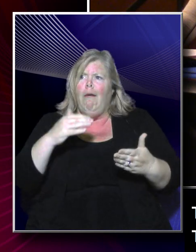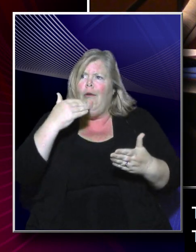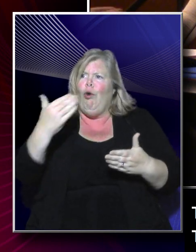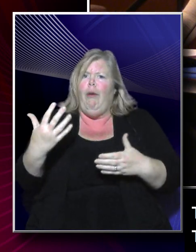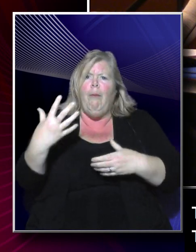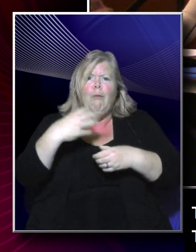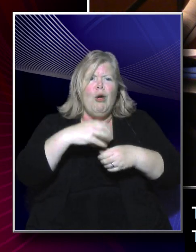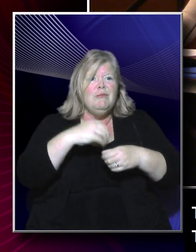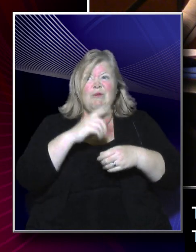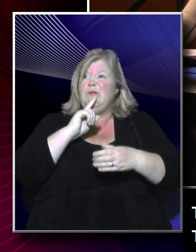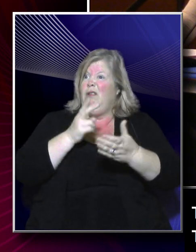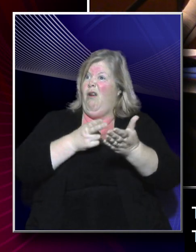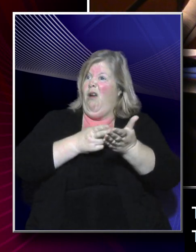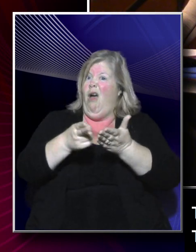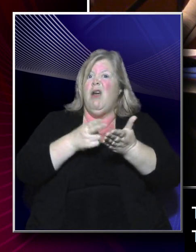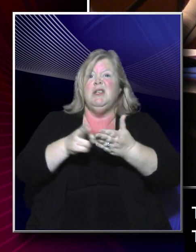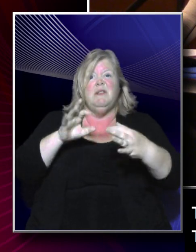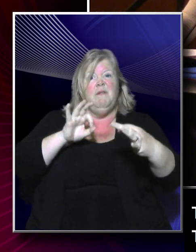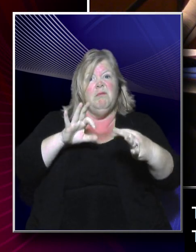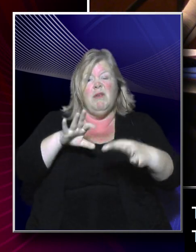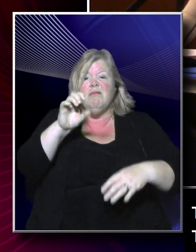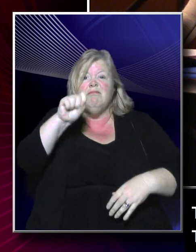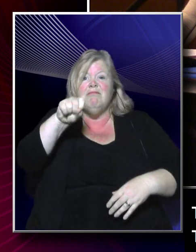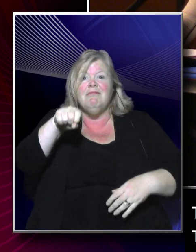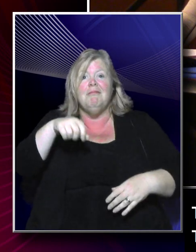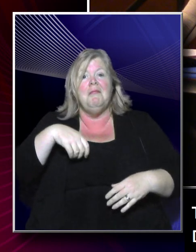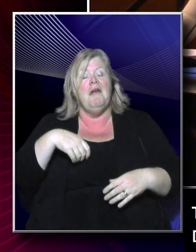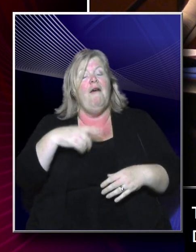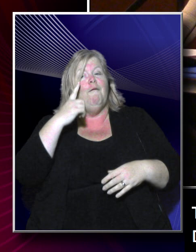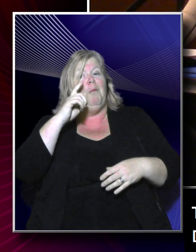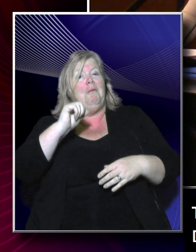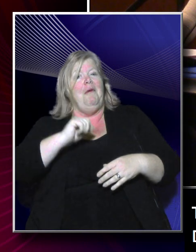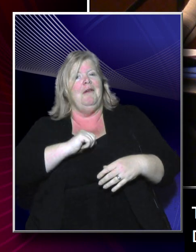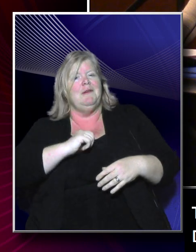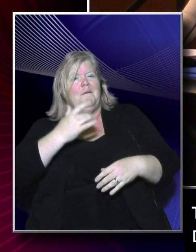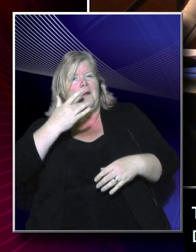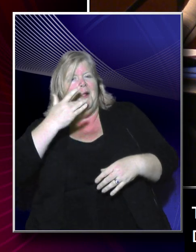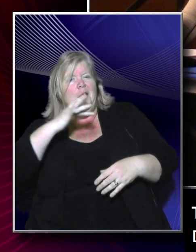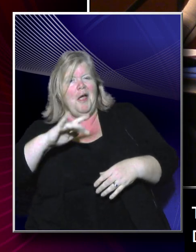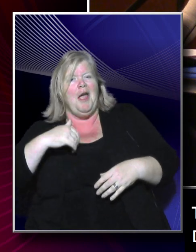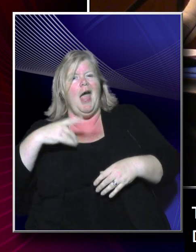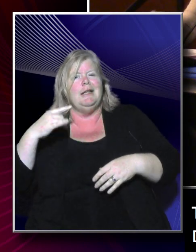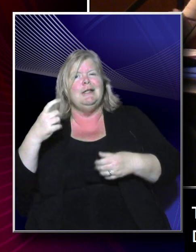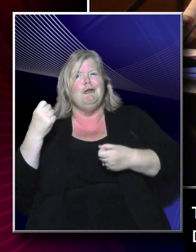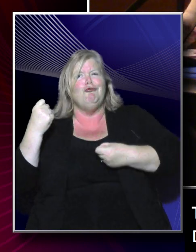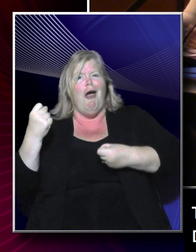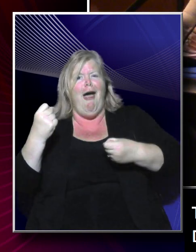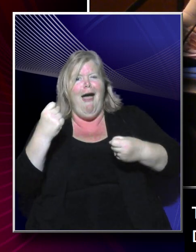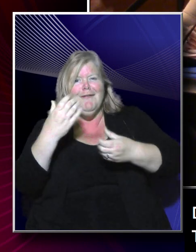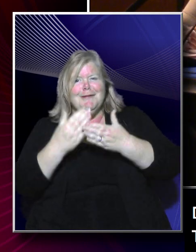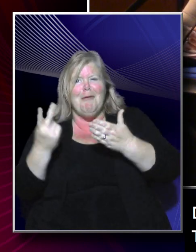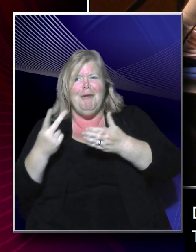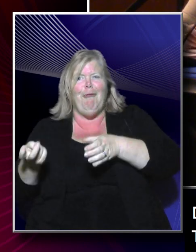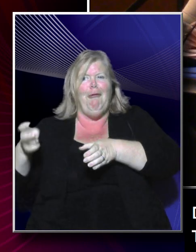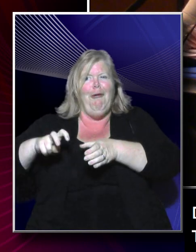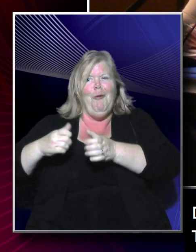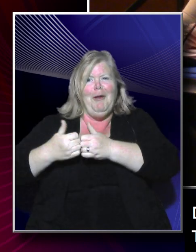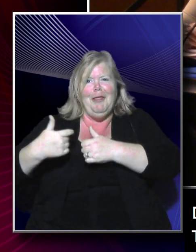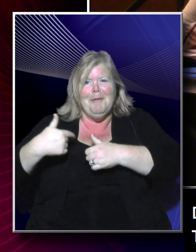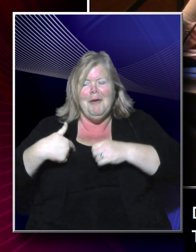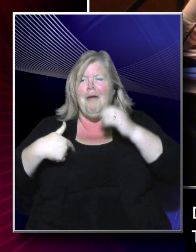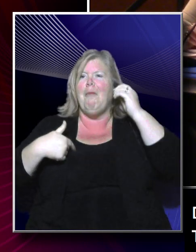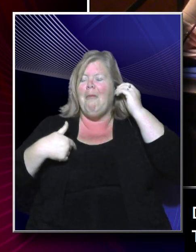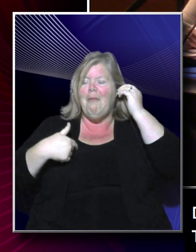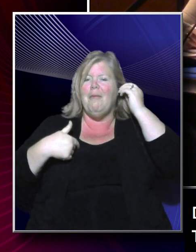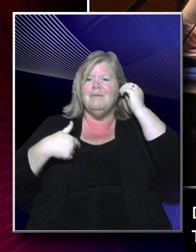had the privilege of driving some people, and what I got from the people that came to take an outsider